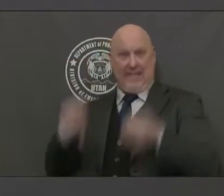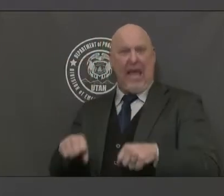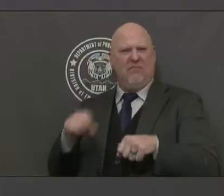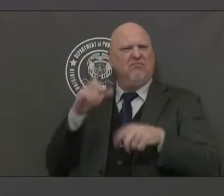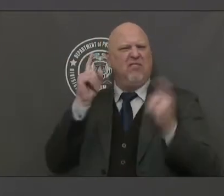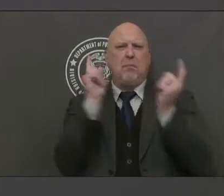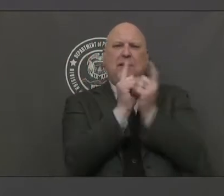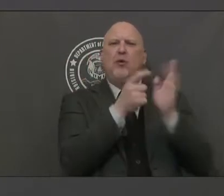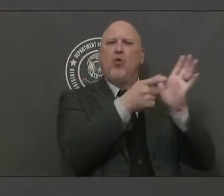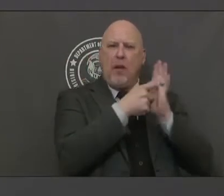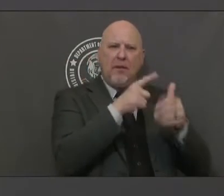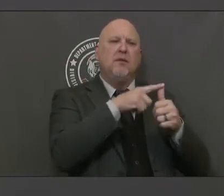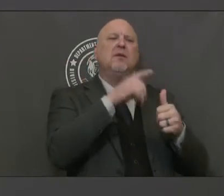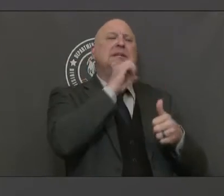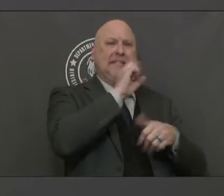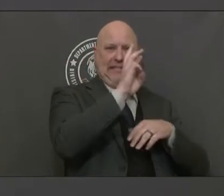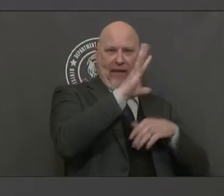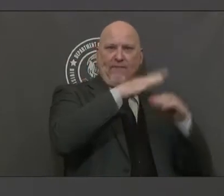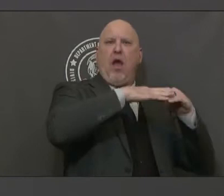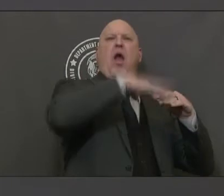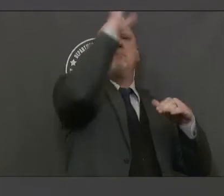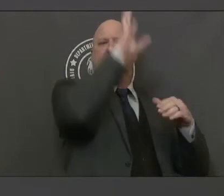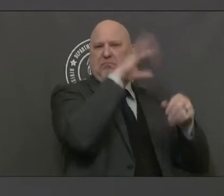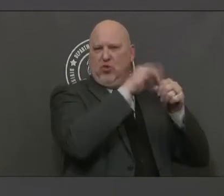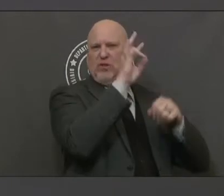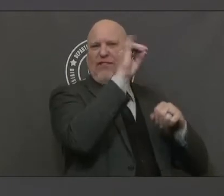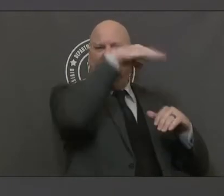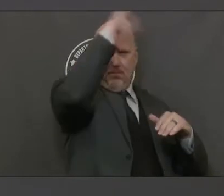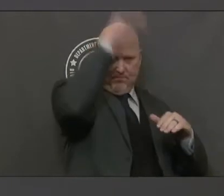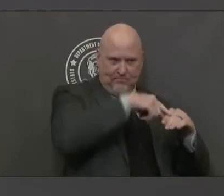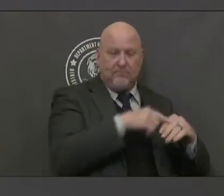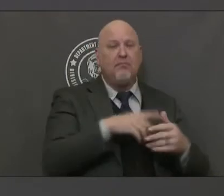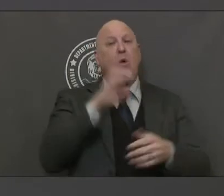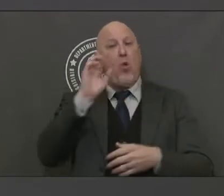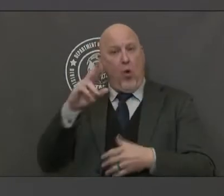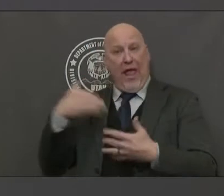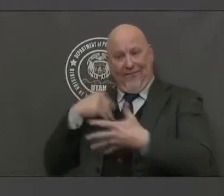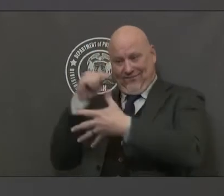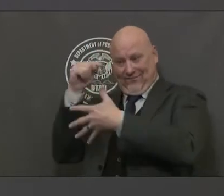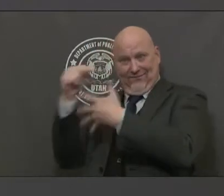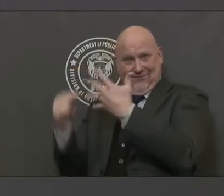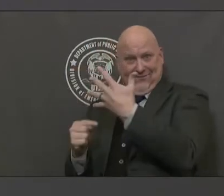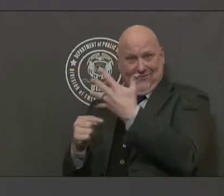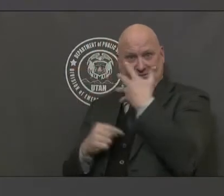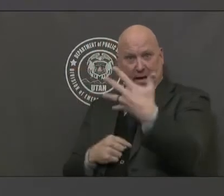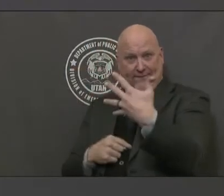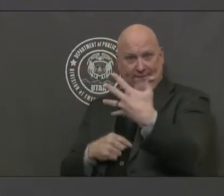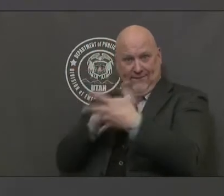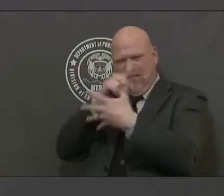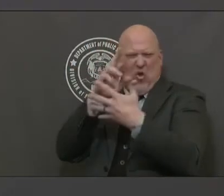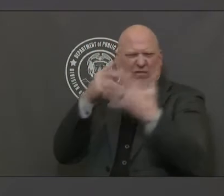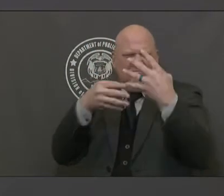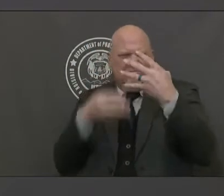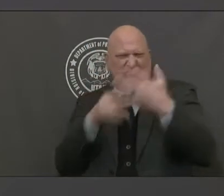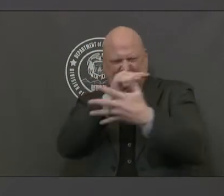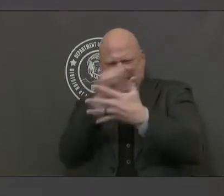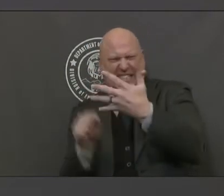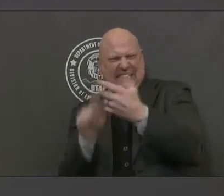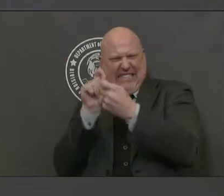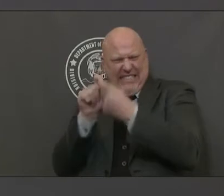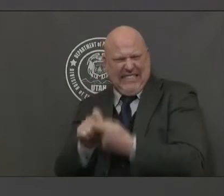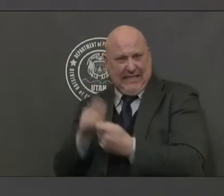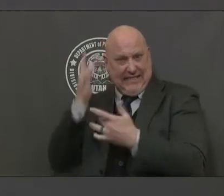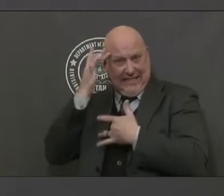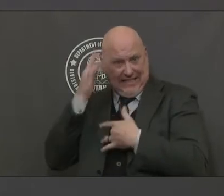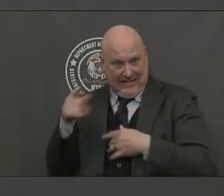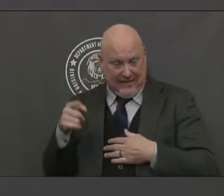65 and older, those with underlying comorbidities, and the earlier groups that we have announced, are no longer